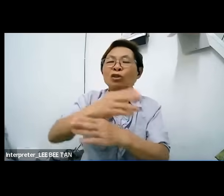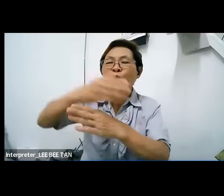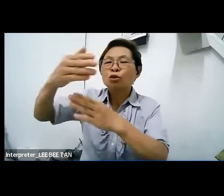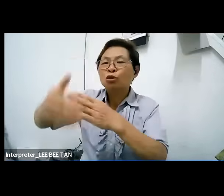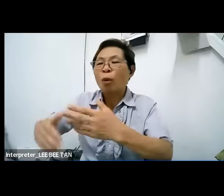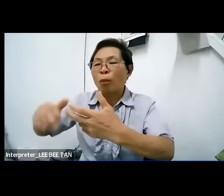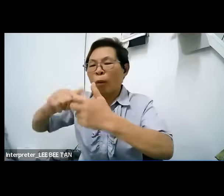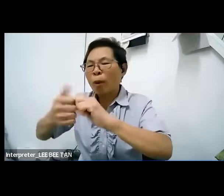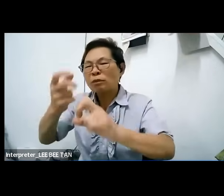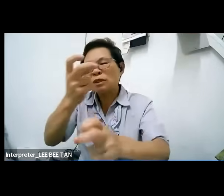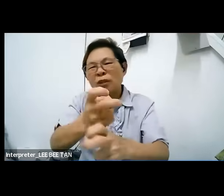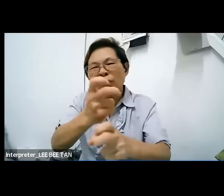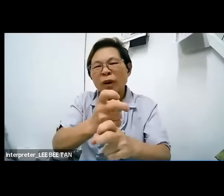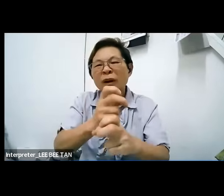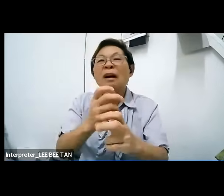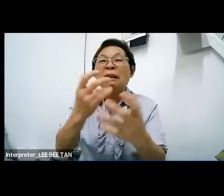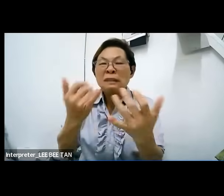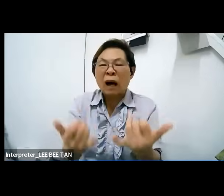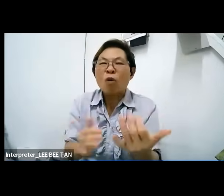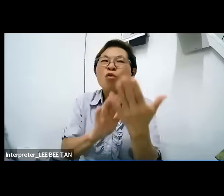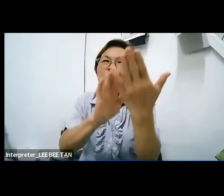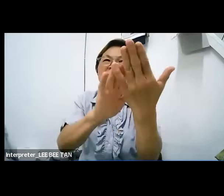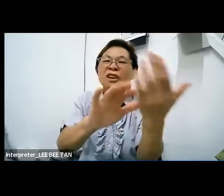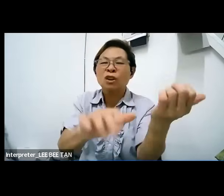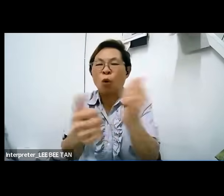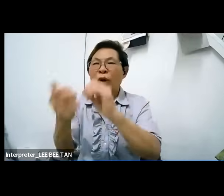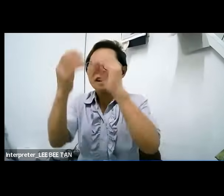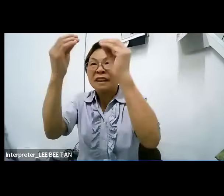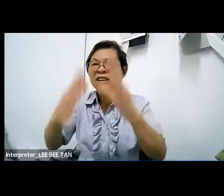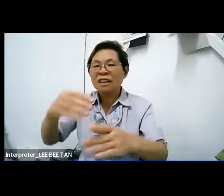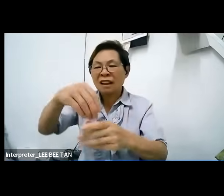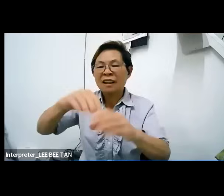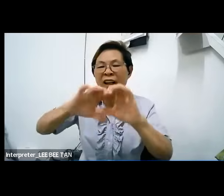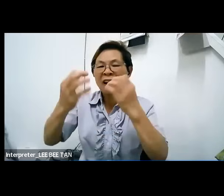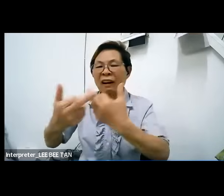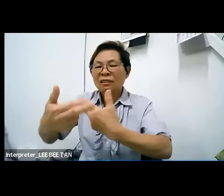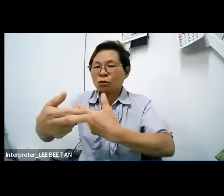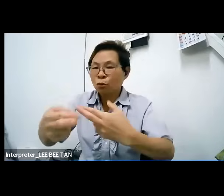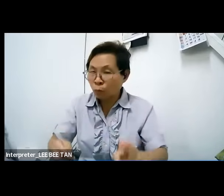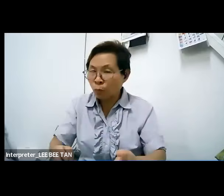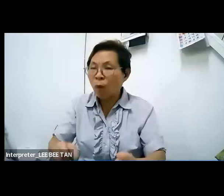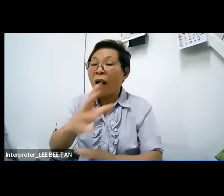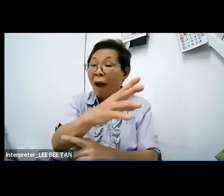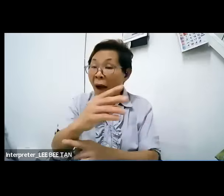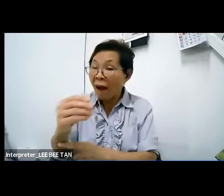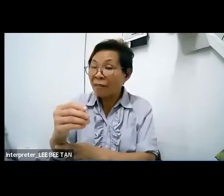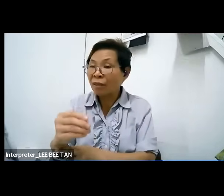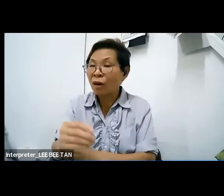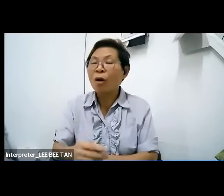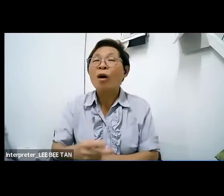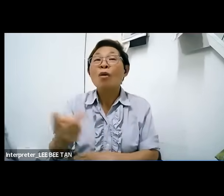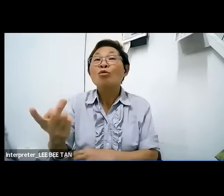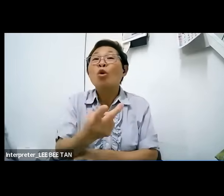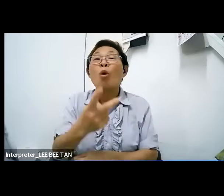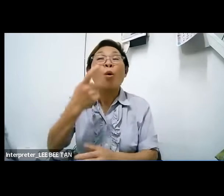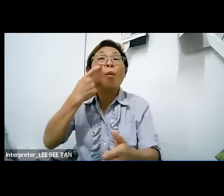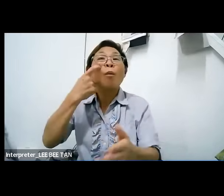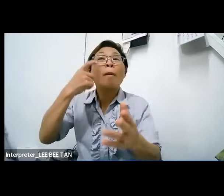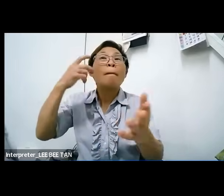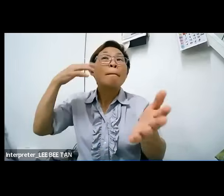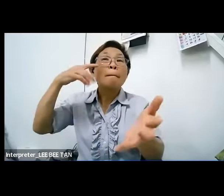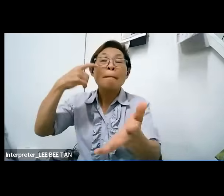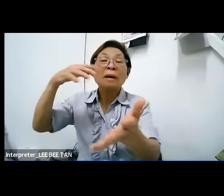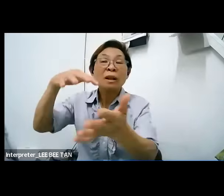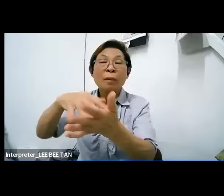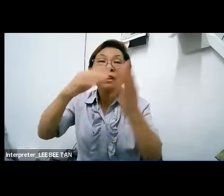the difficulties that currently we are facing at the classroom level. And both the subject teachers or